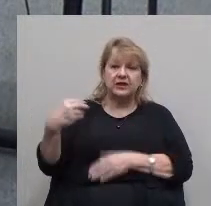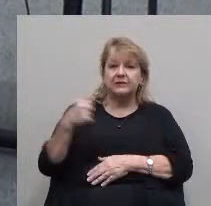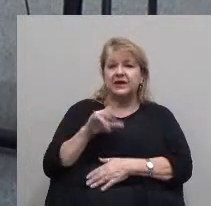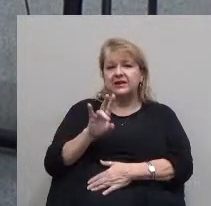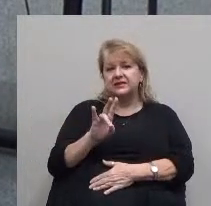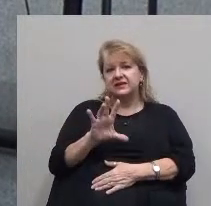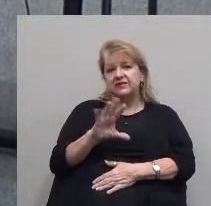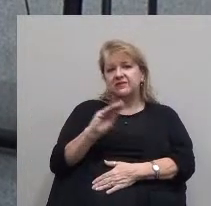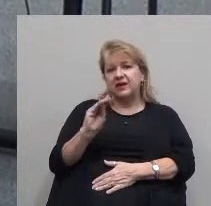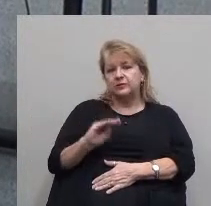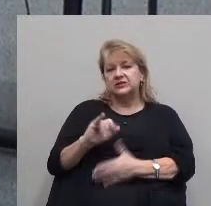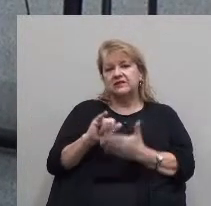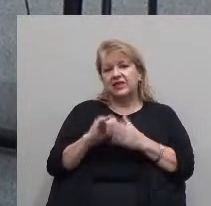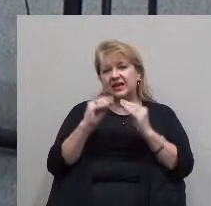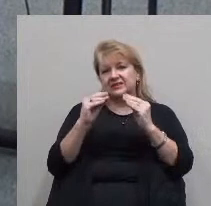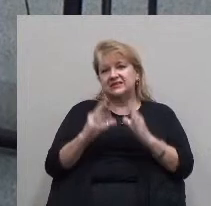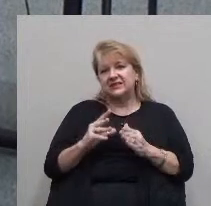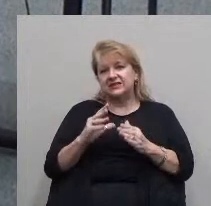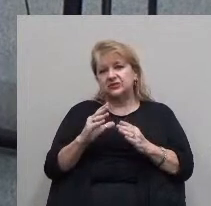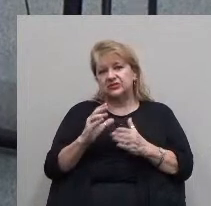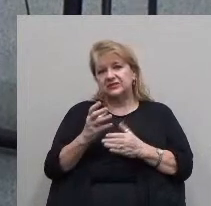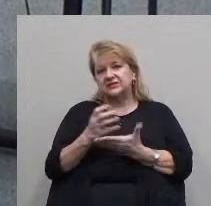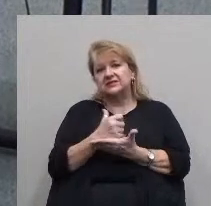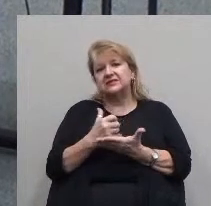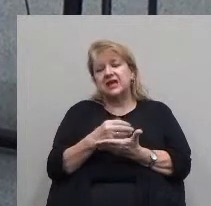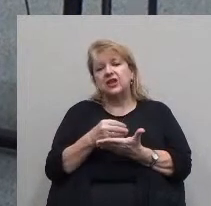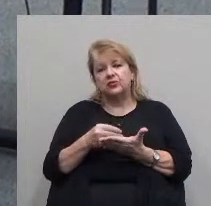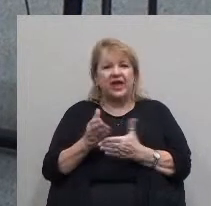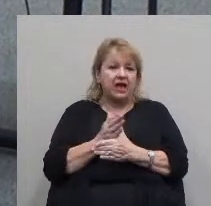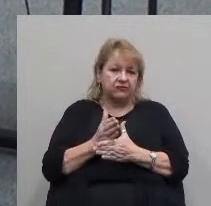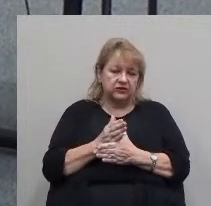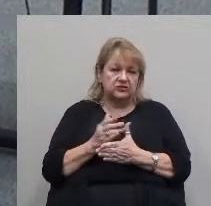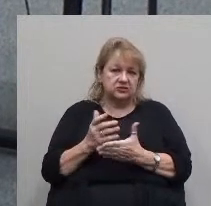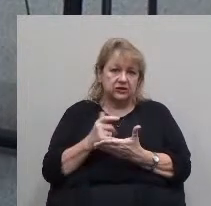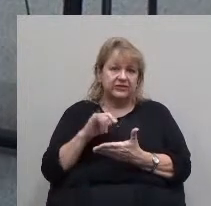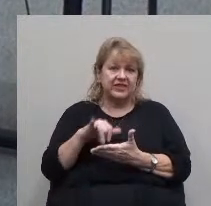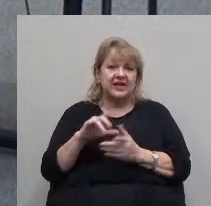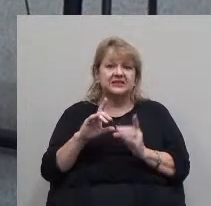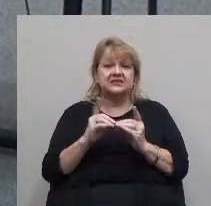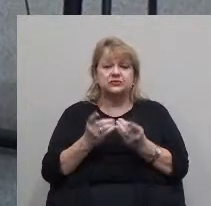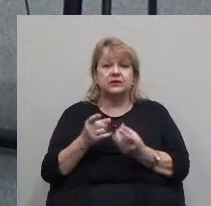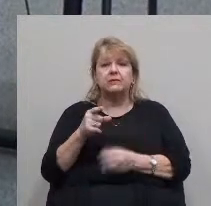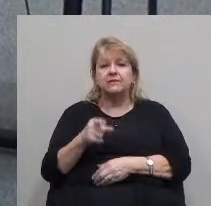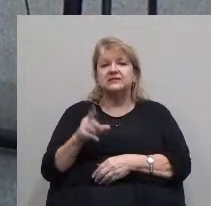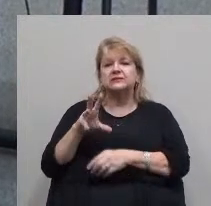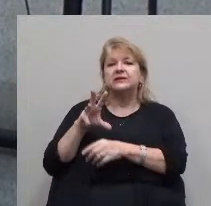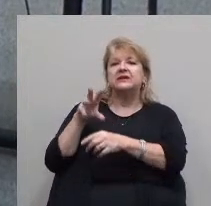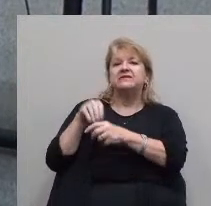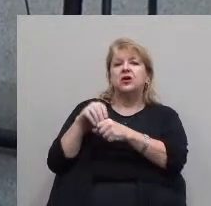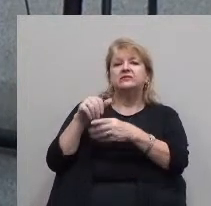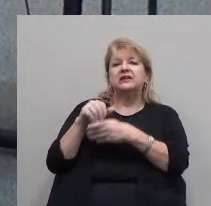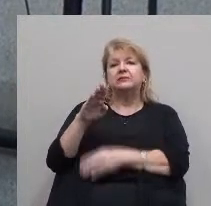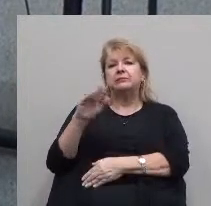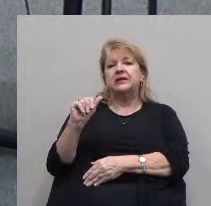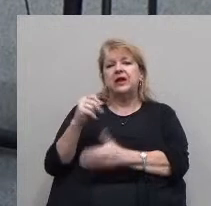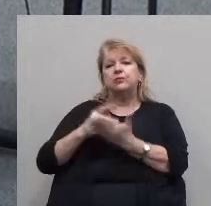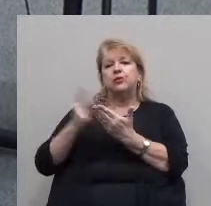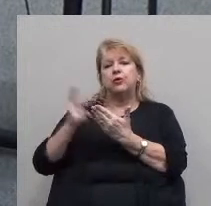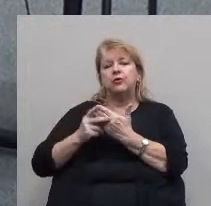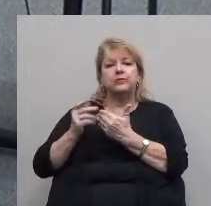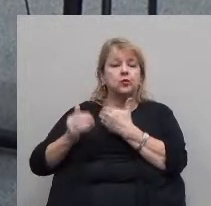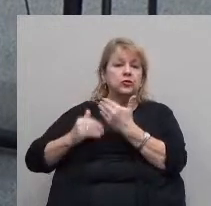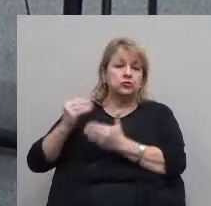average teacher's salary for that district. You would have to be enrolled in a bachelor's program and go through the